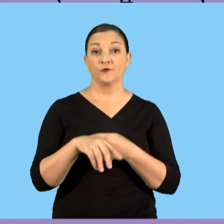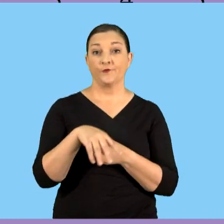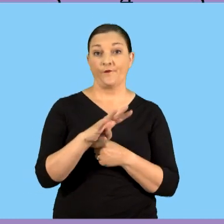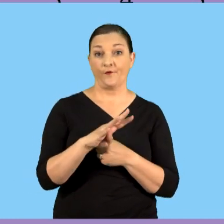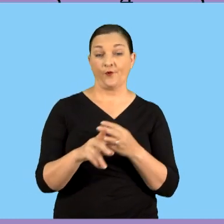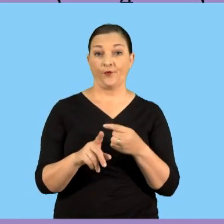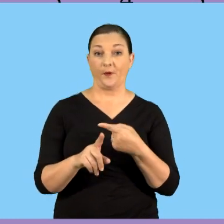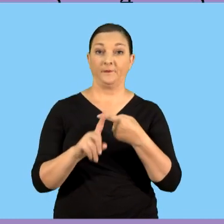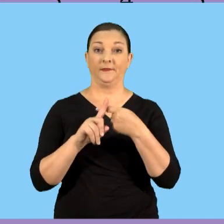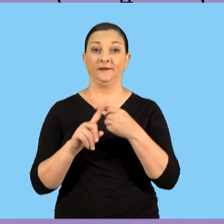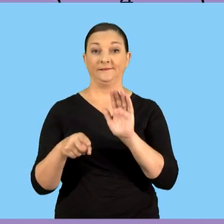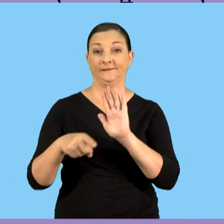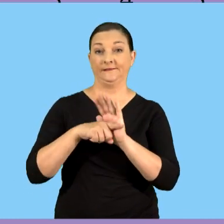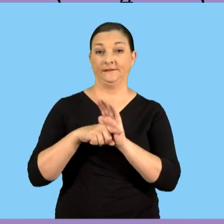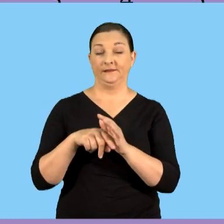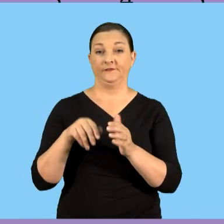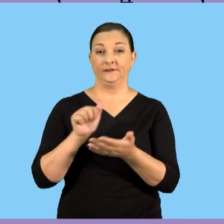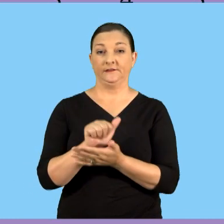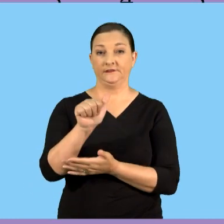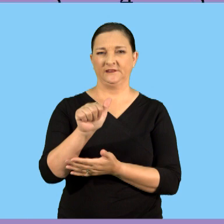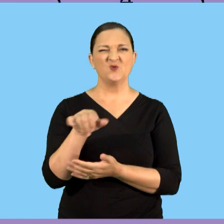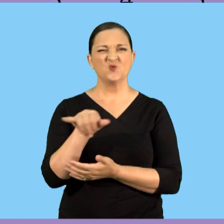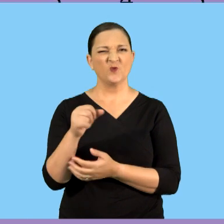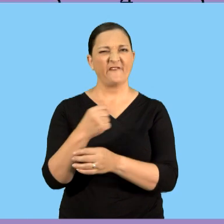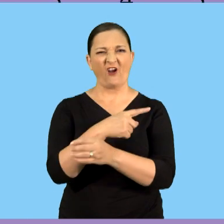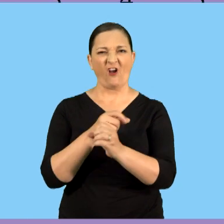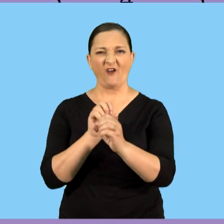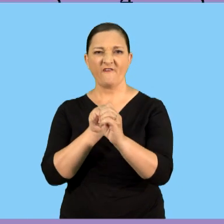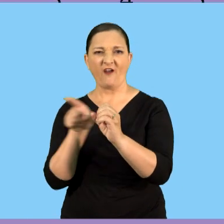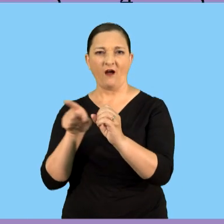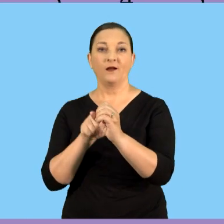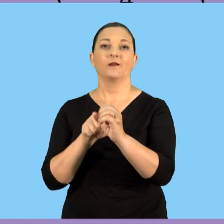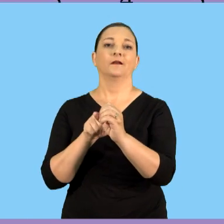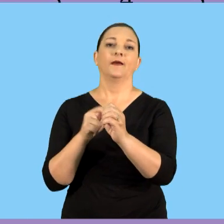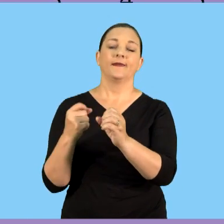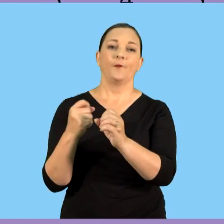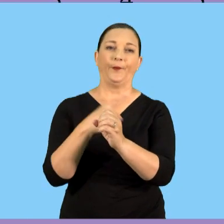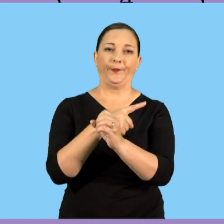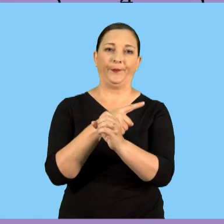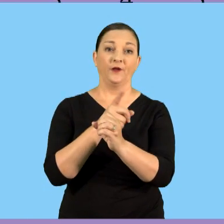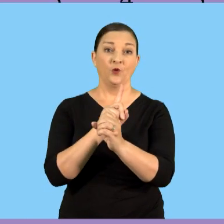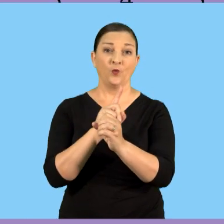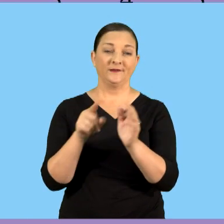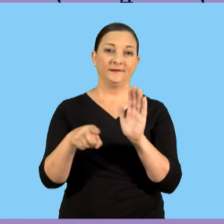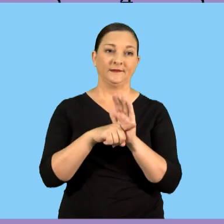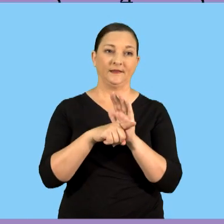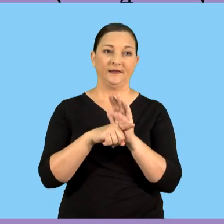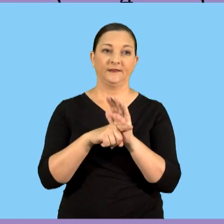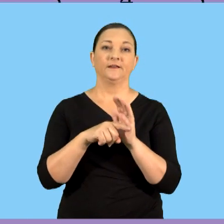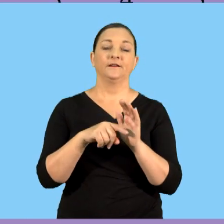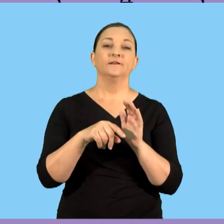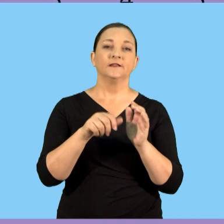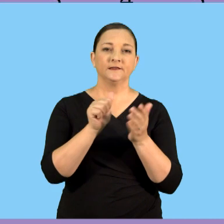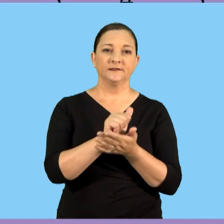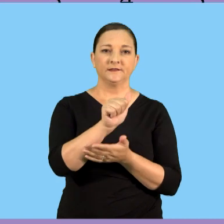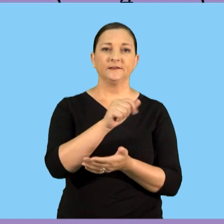4 plus a negative 16. Which one is furthest away? That is going to be the negative. So my answer